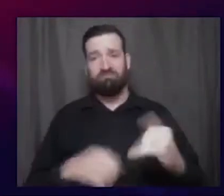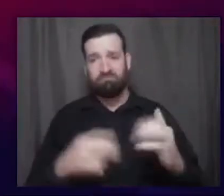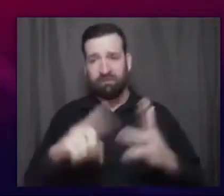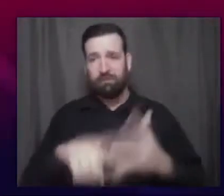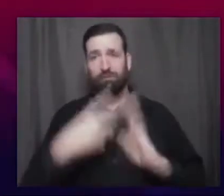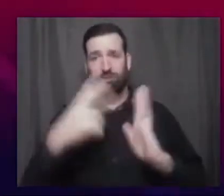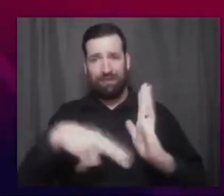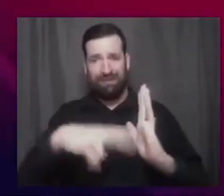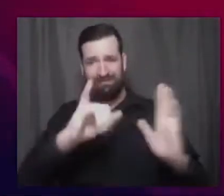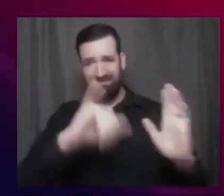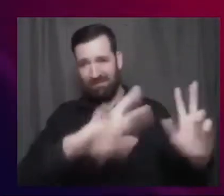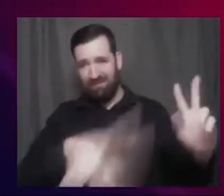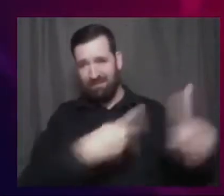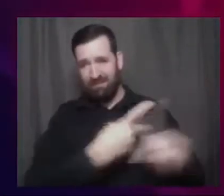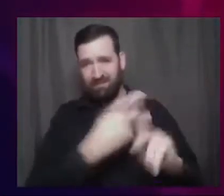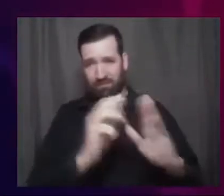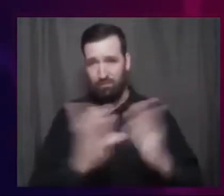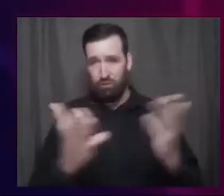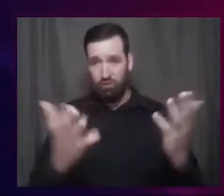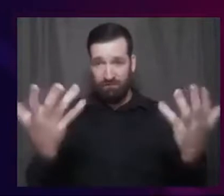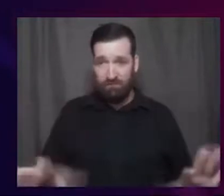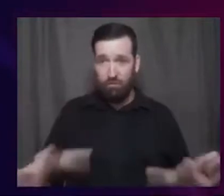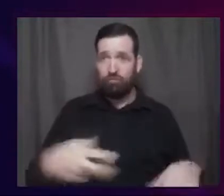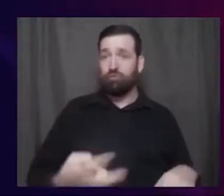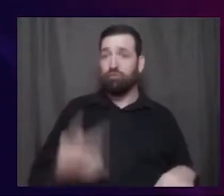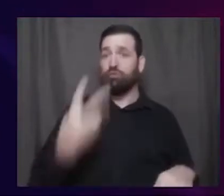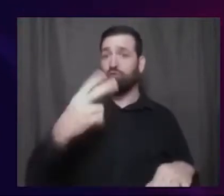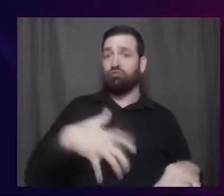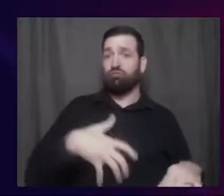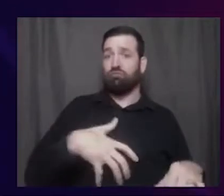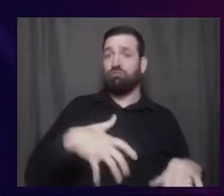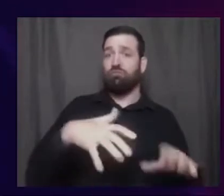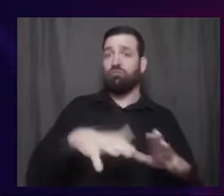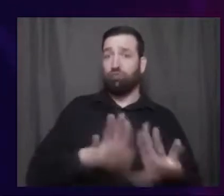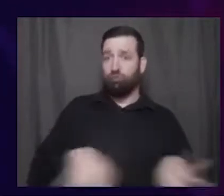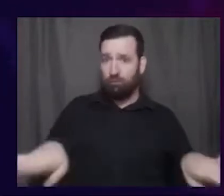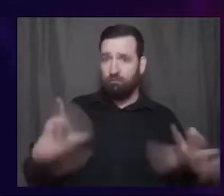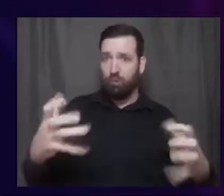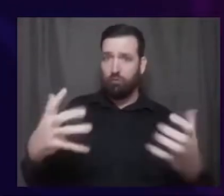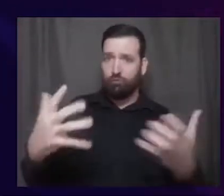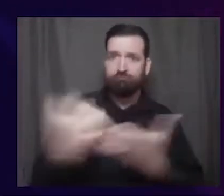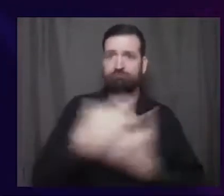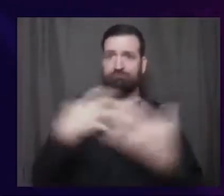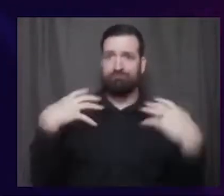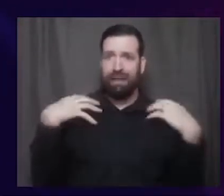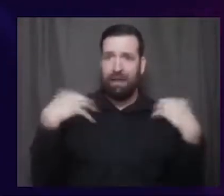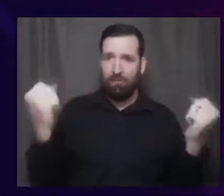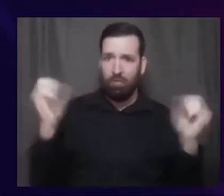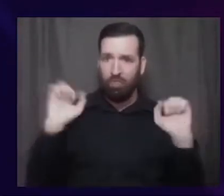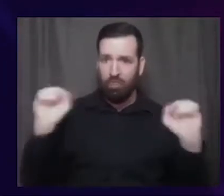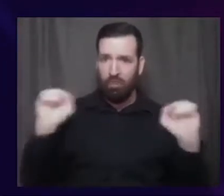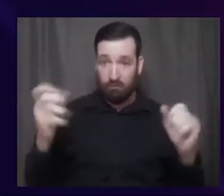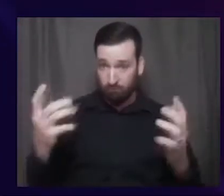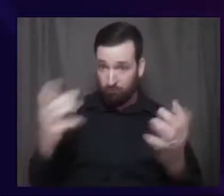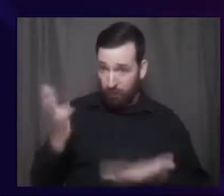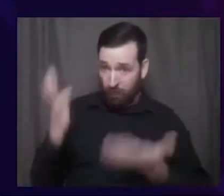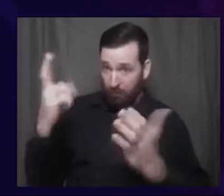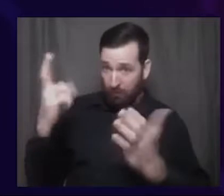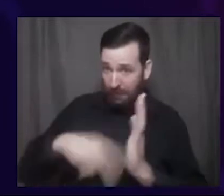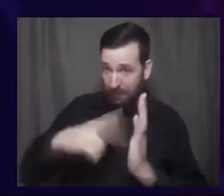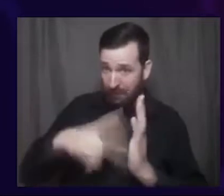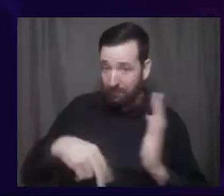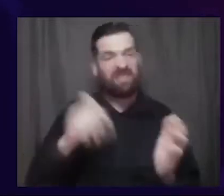this after you had your 2 kids because you really want to maximize your health. You recommend that we should all check it out?